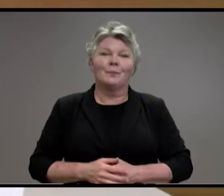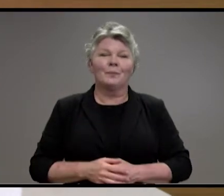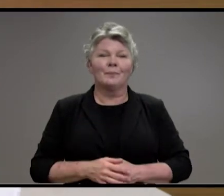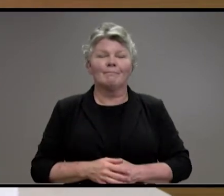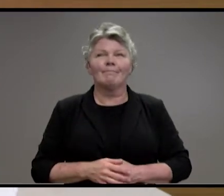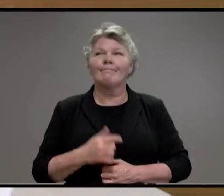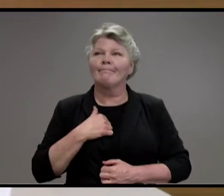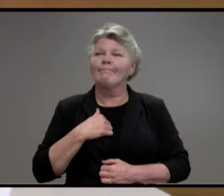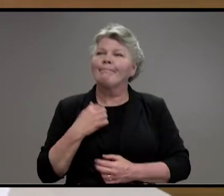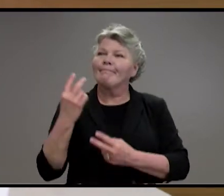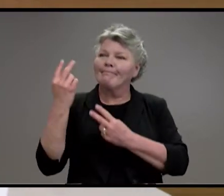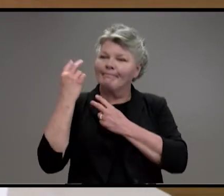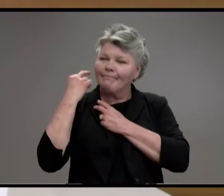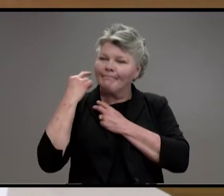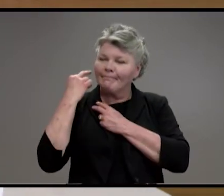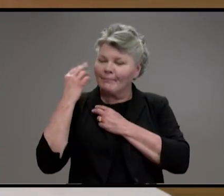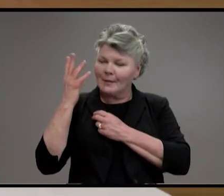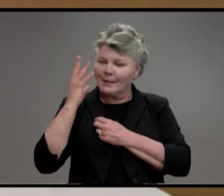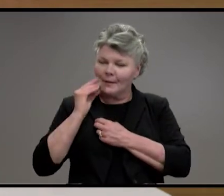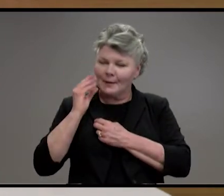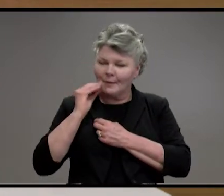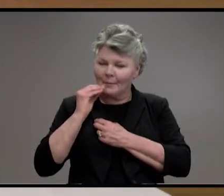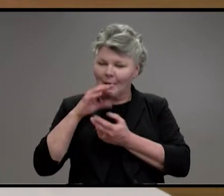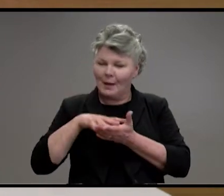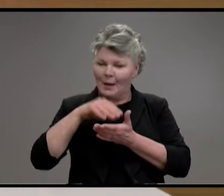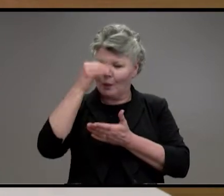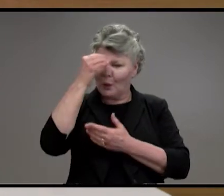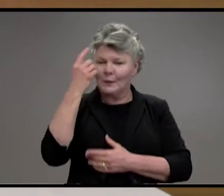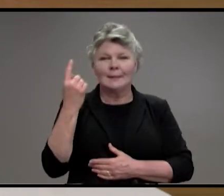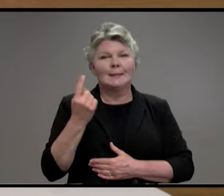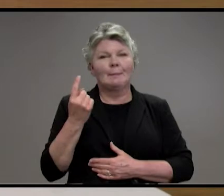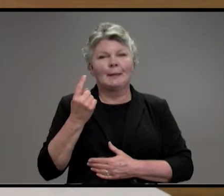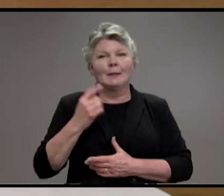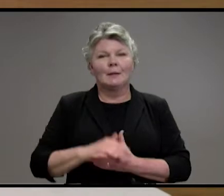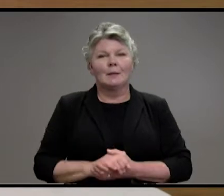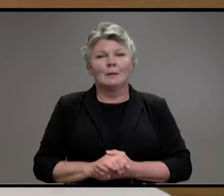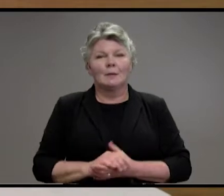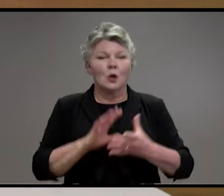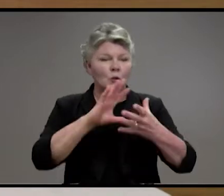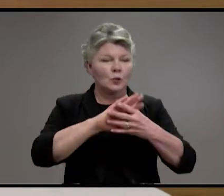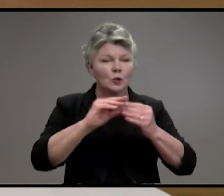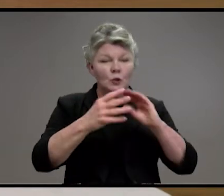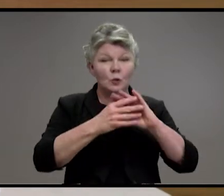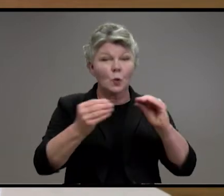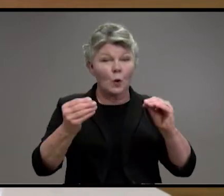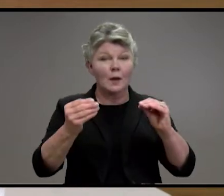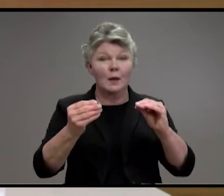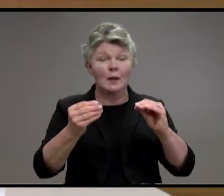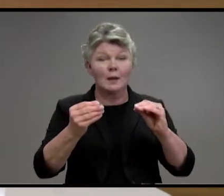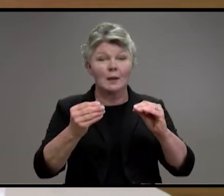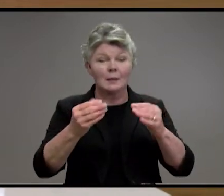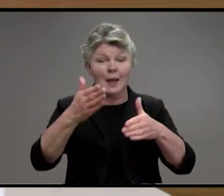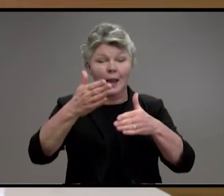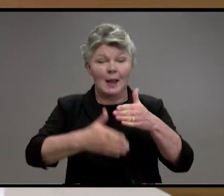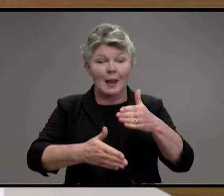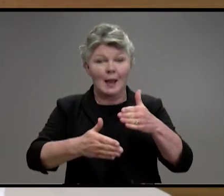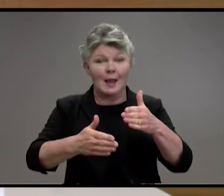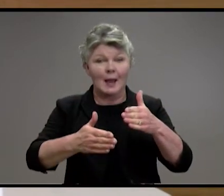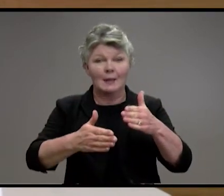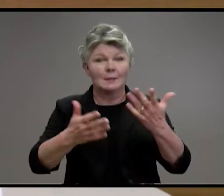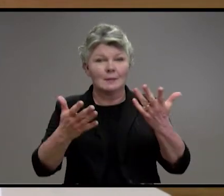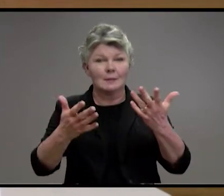As I reflected on that experience, I learned something. Stories often end unexpectedly